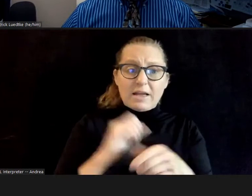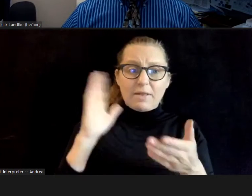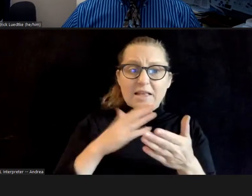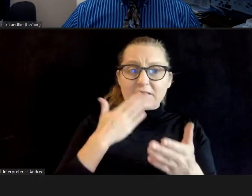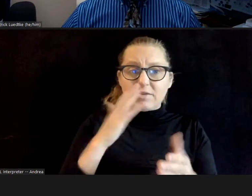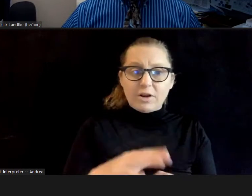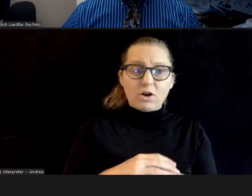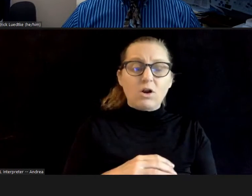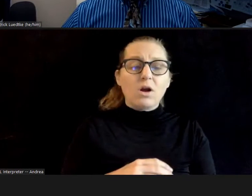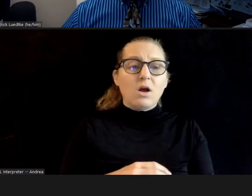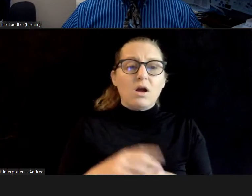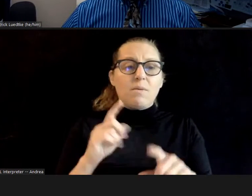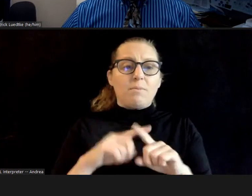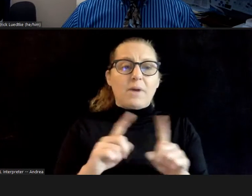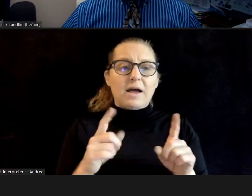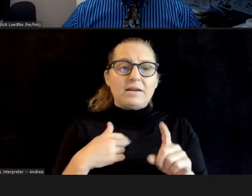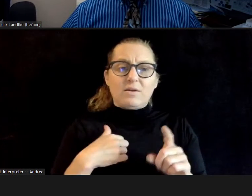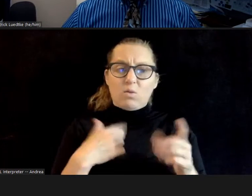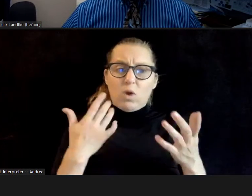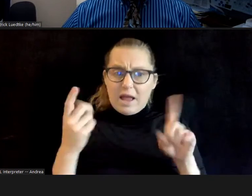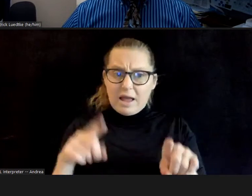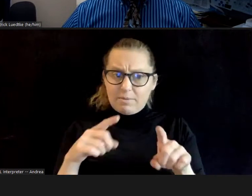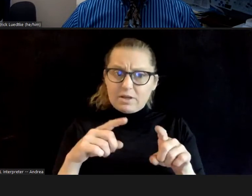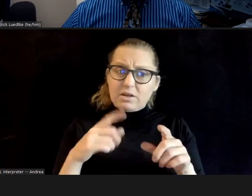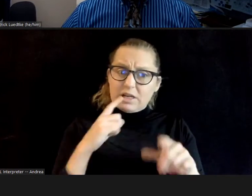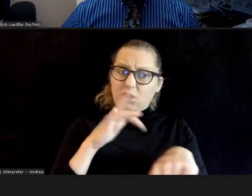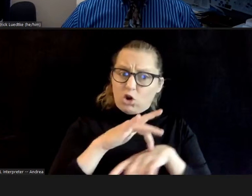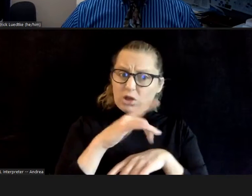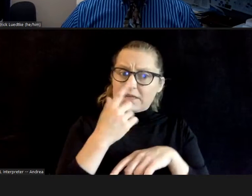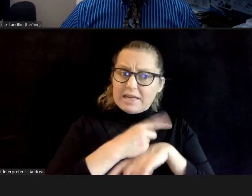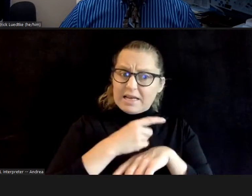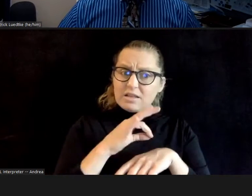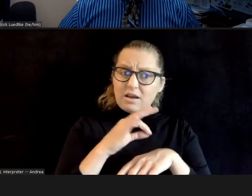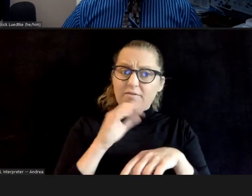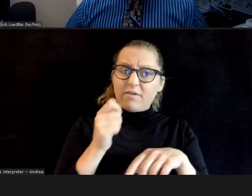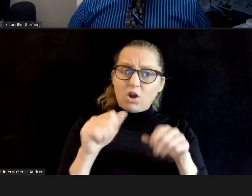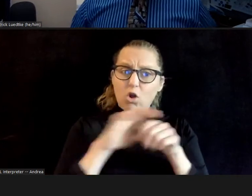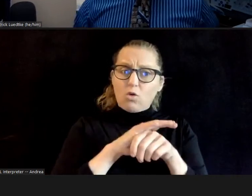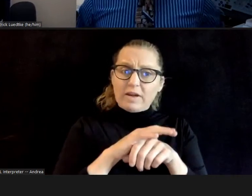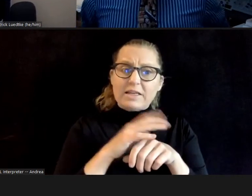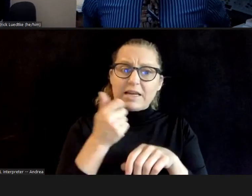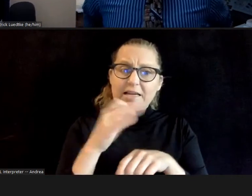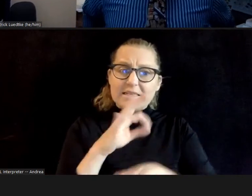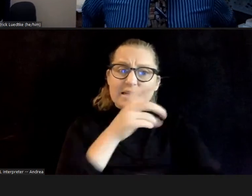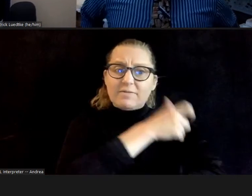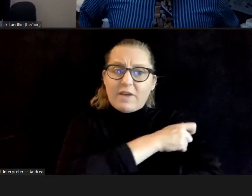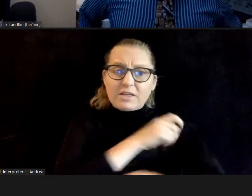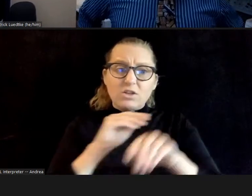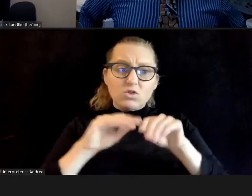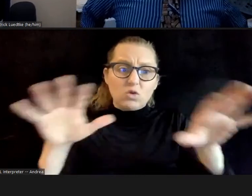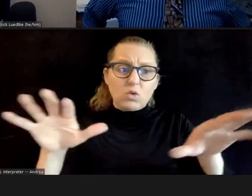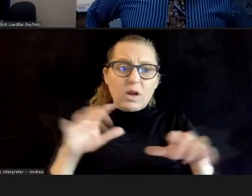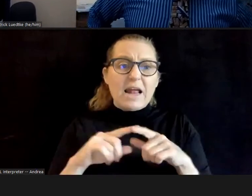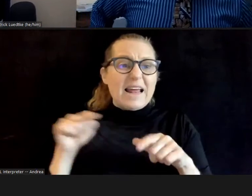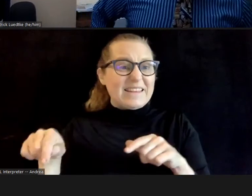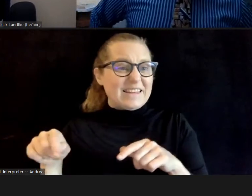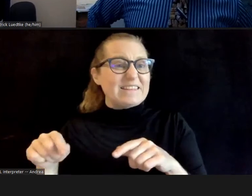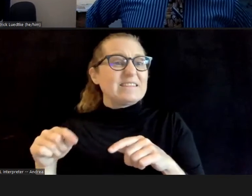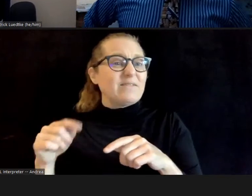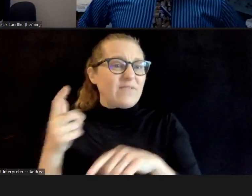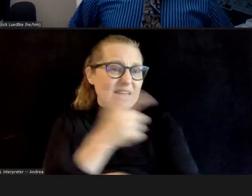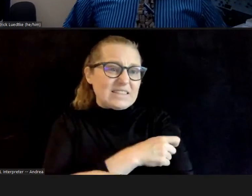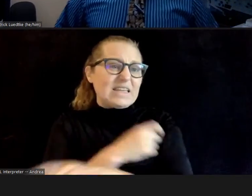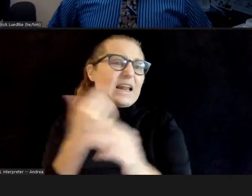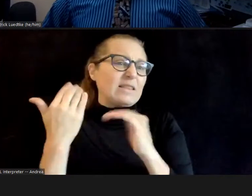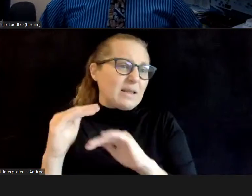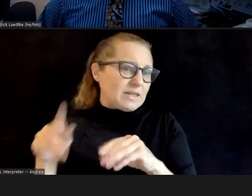Unfortunately, as was the case in the early days of the COVID-19 vaccine distribution, The Jynneos vaccine is in limited supply,